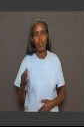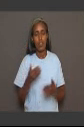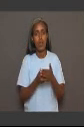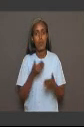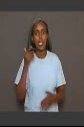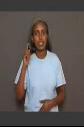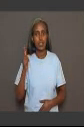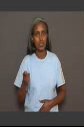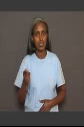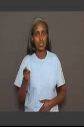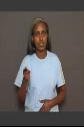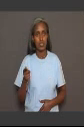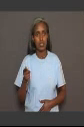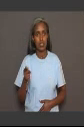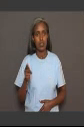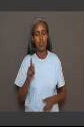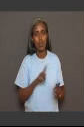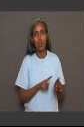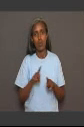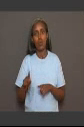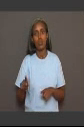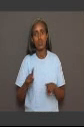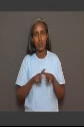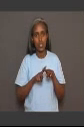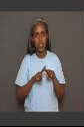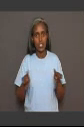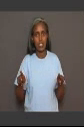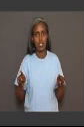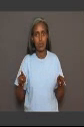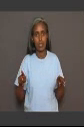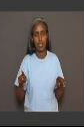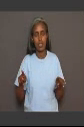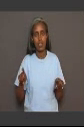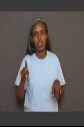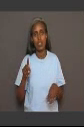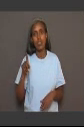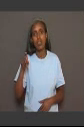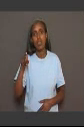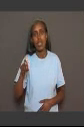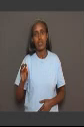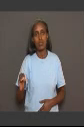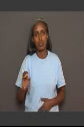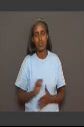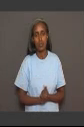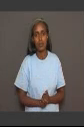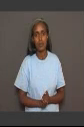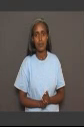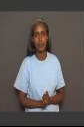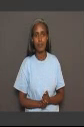minus g are also differentiable at x naught.